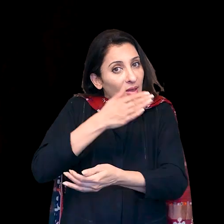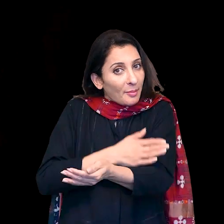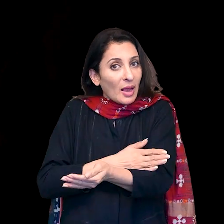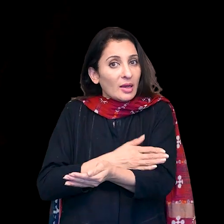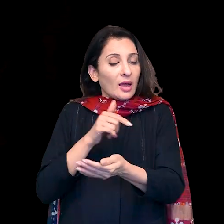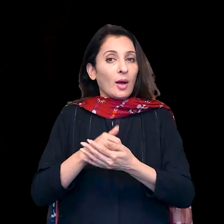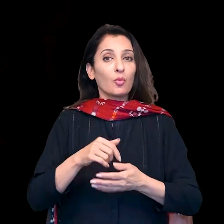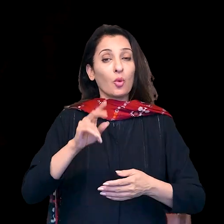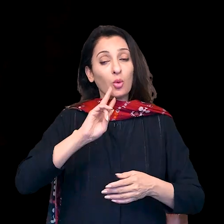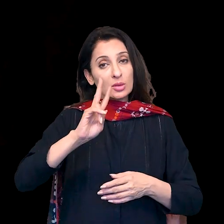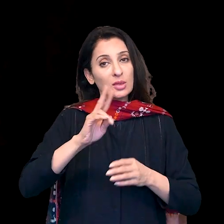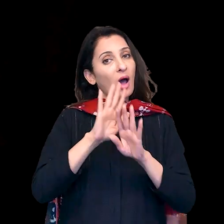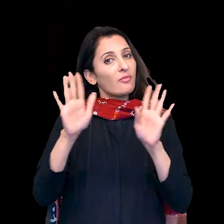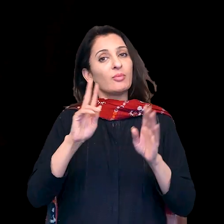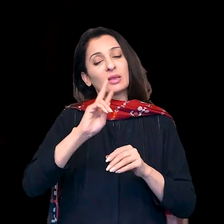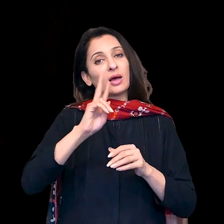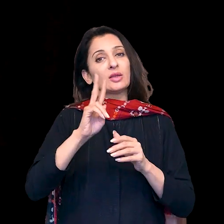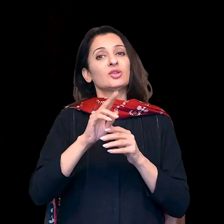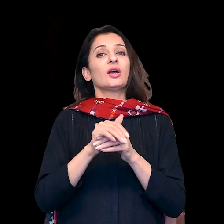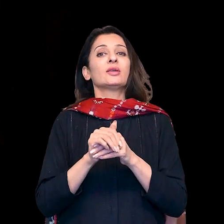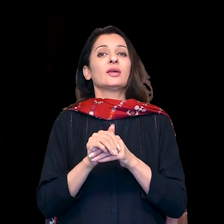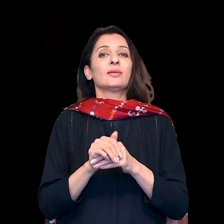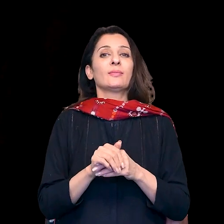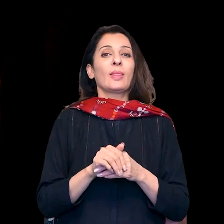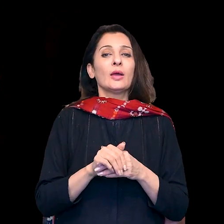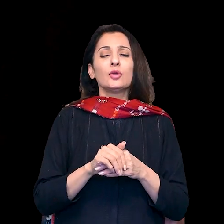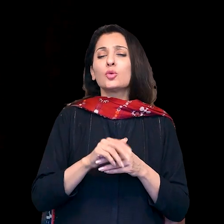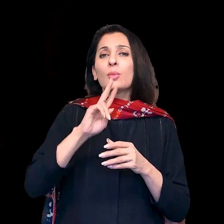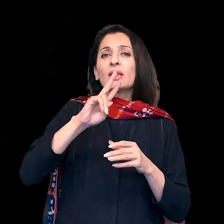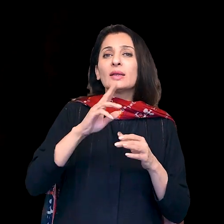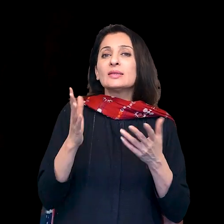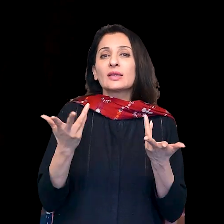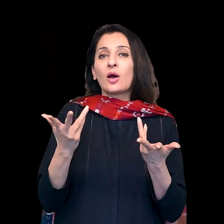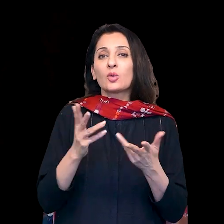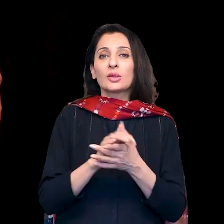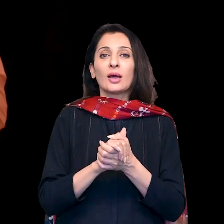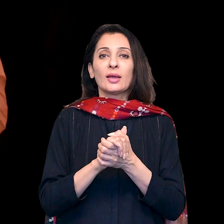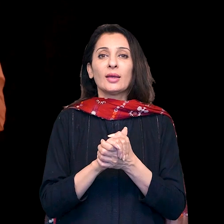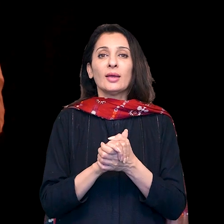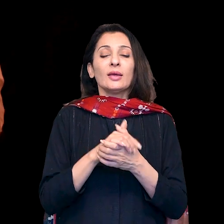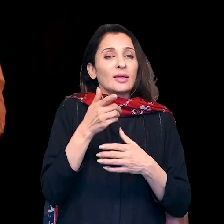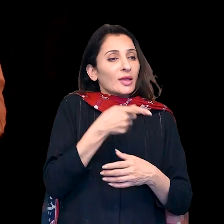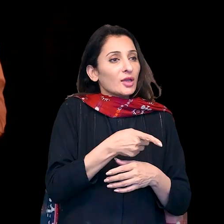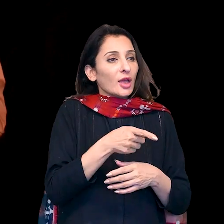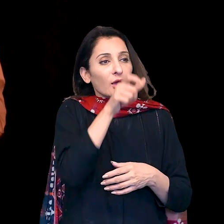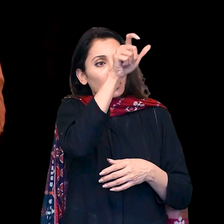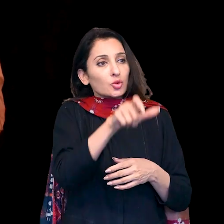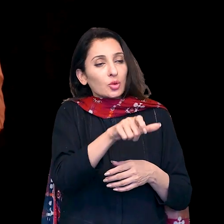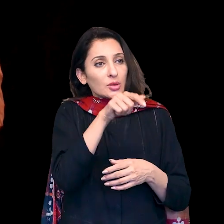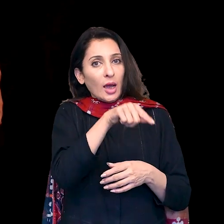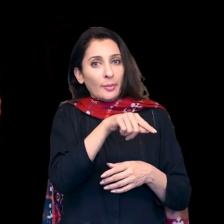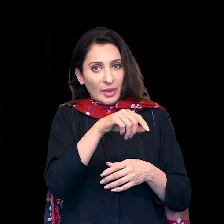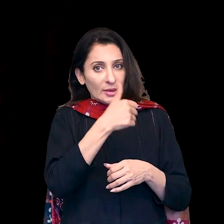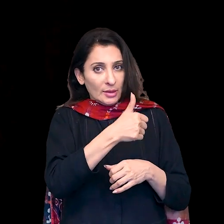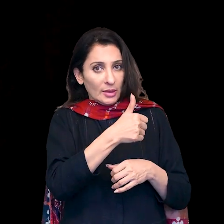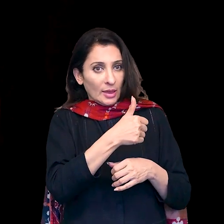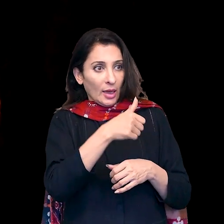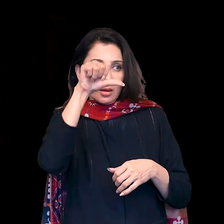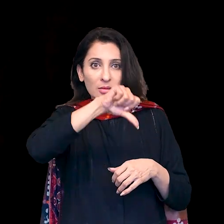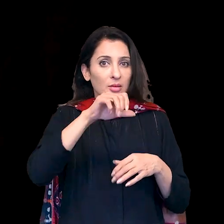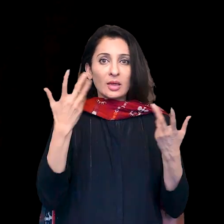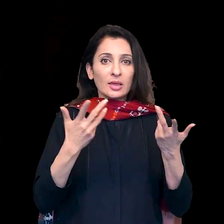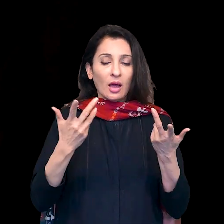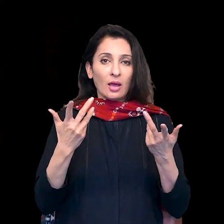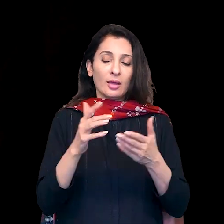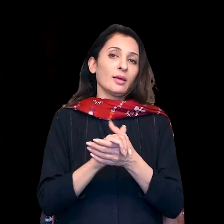What clarifications do is it helps you recognize, is this partner for you or is this partner not for you? In our